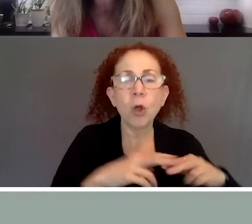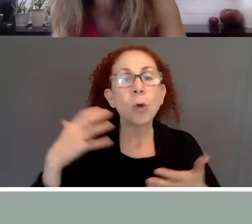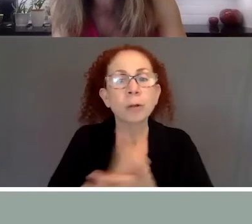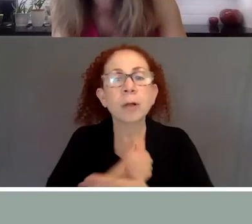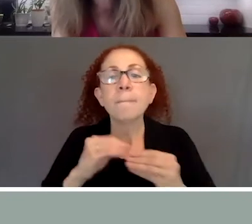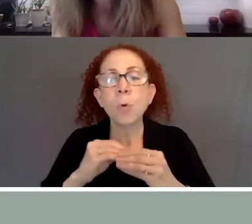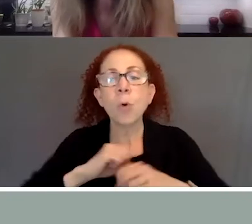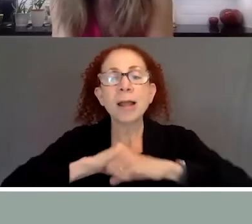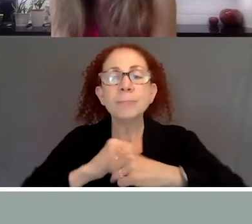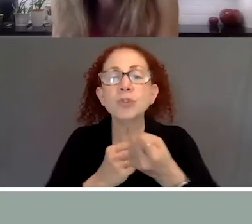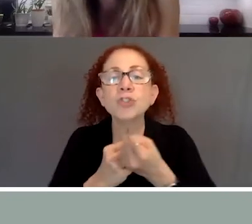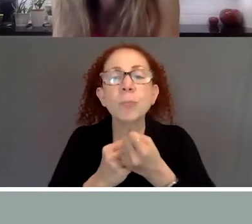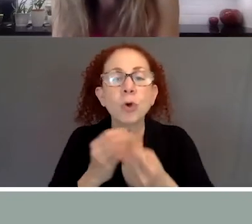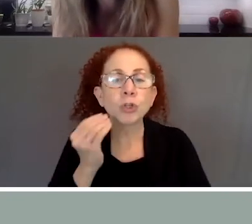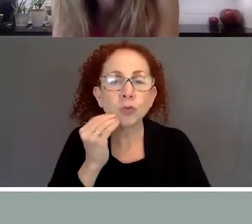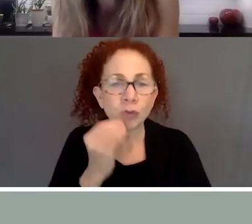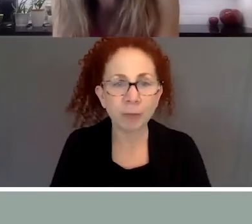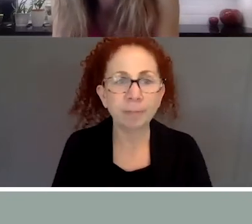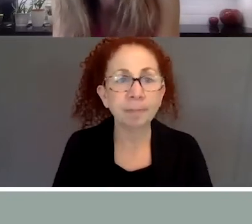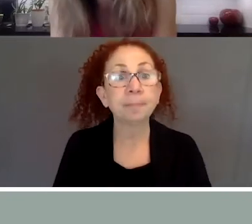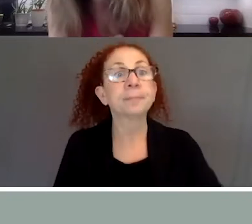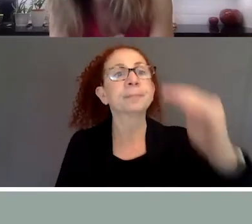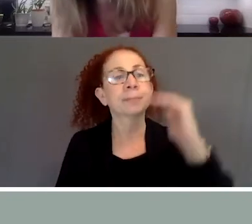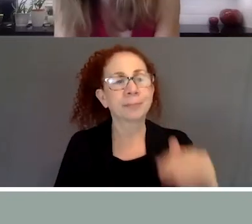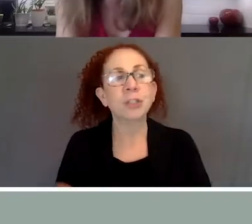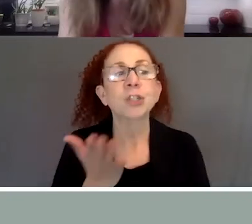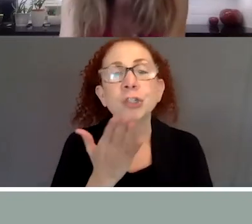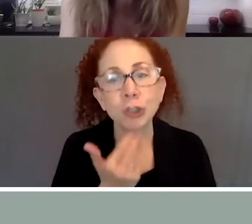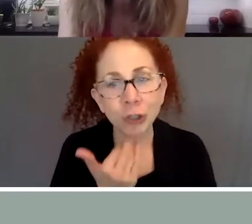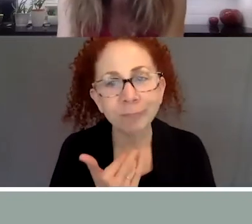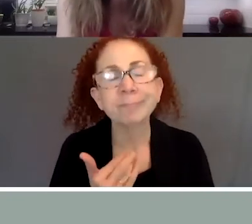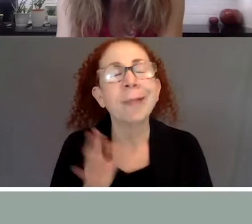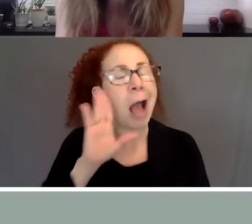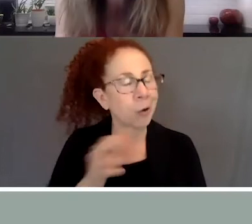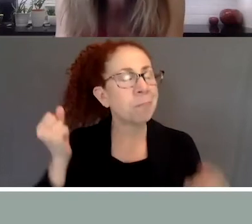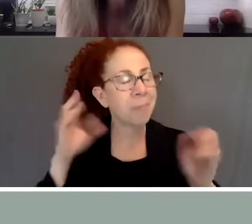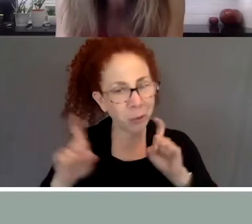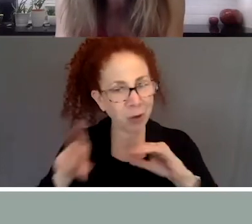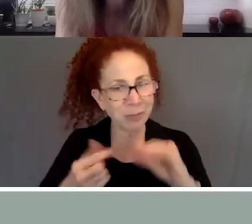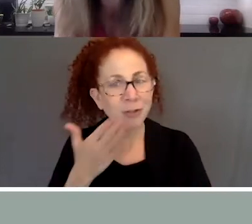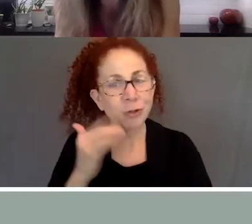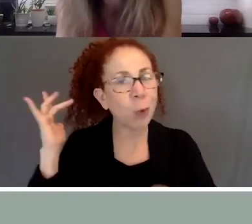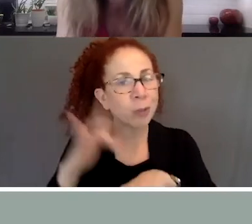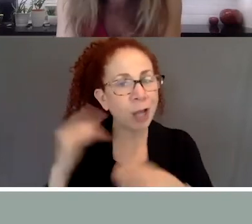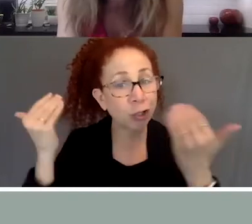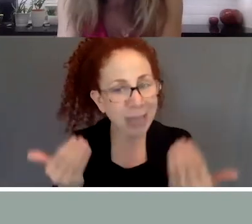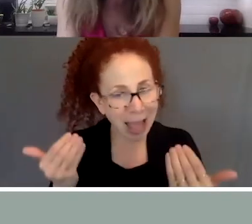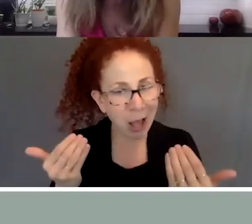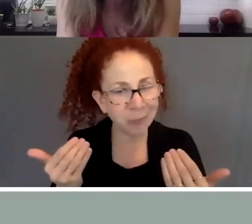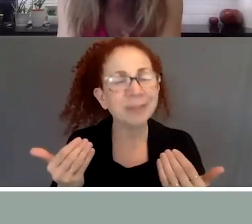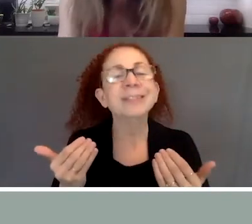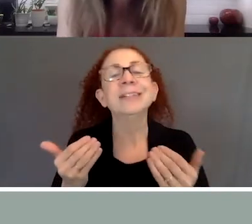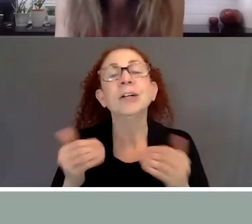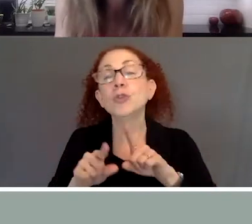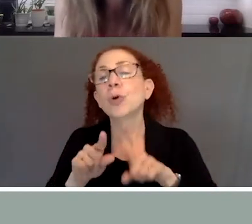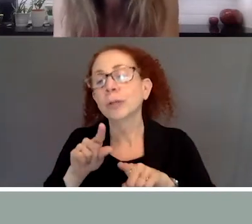immune supportive nutrients. Now, what about sugar? I know everyone has questions, so I'm going to just touch on this now and get into it more in the